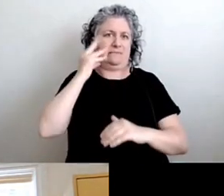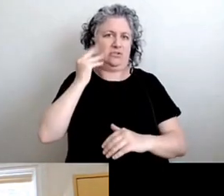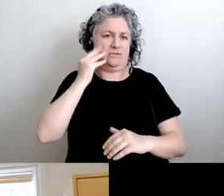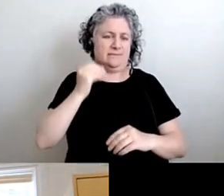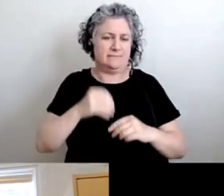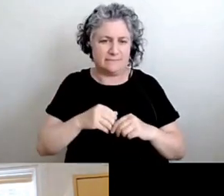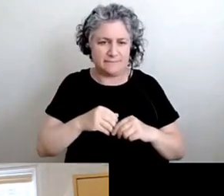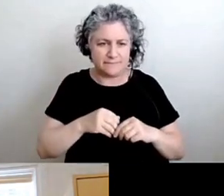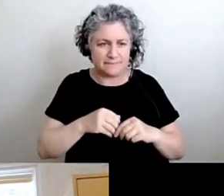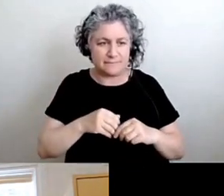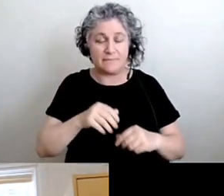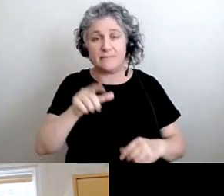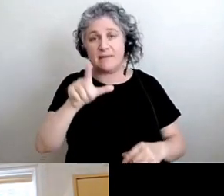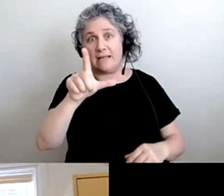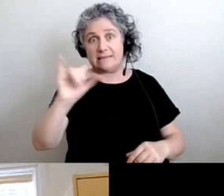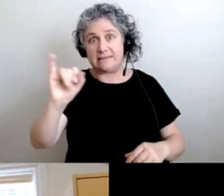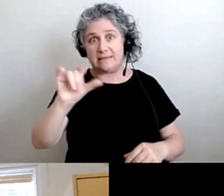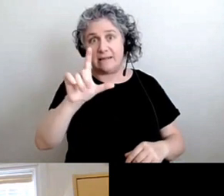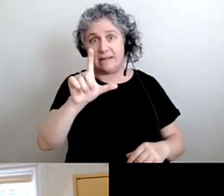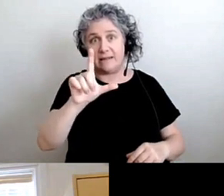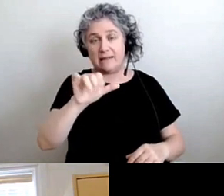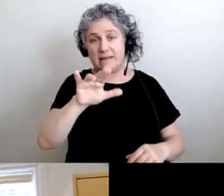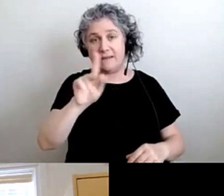And LinkedIn.